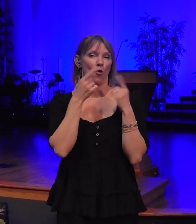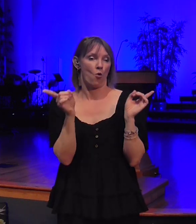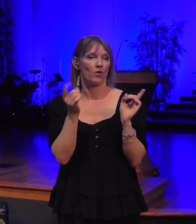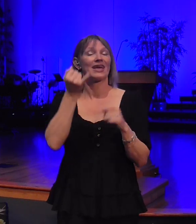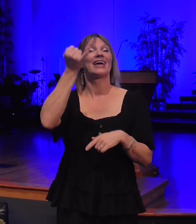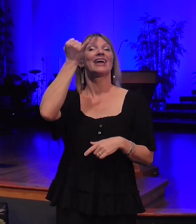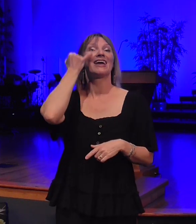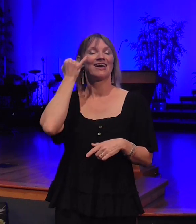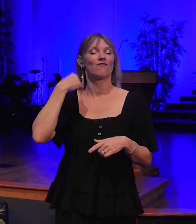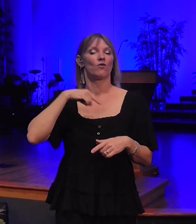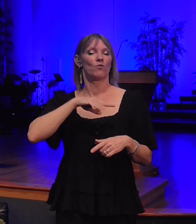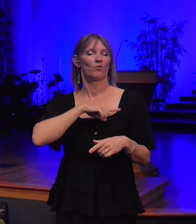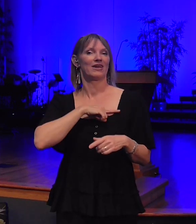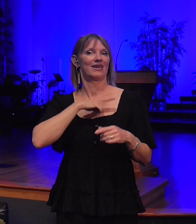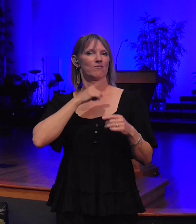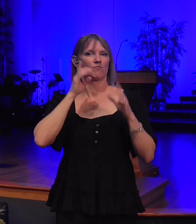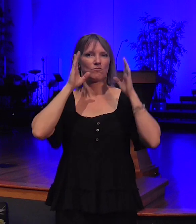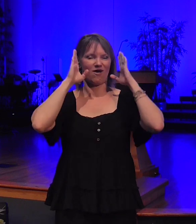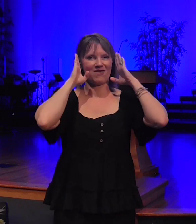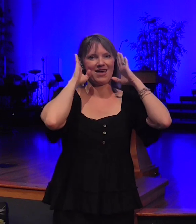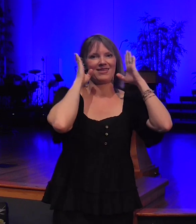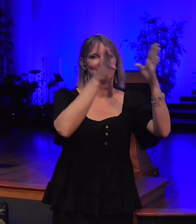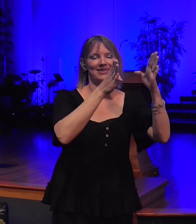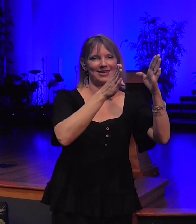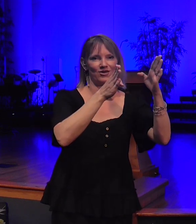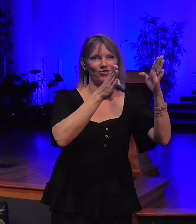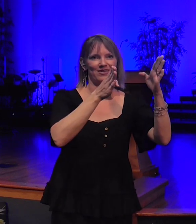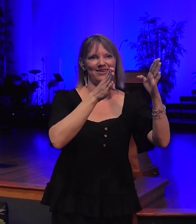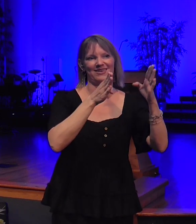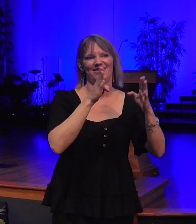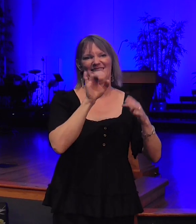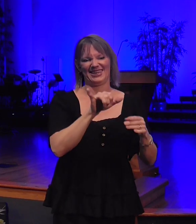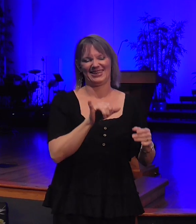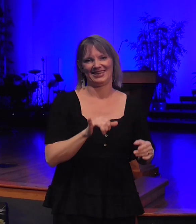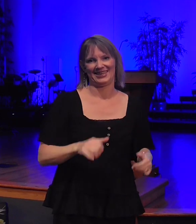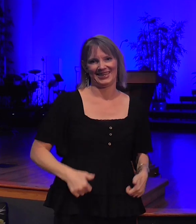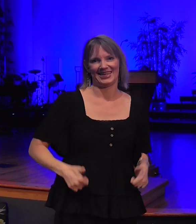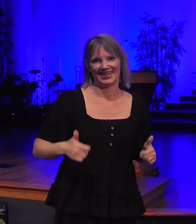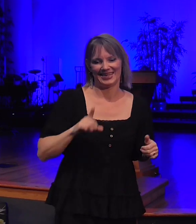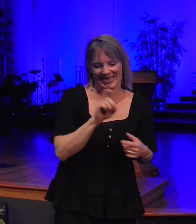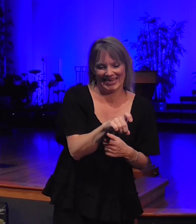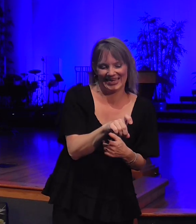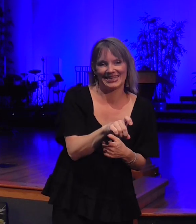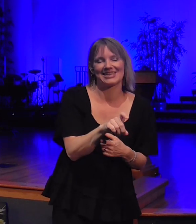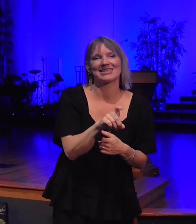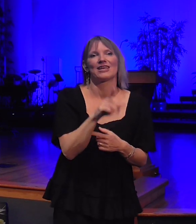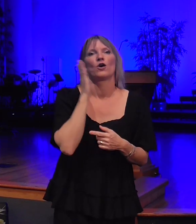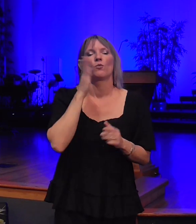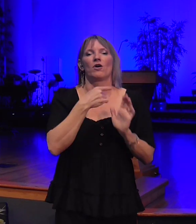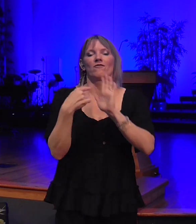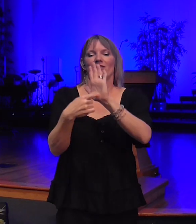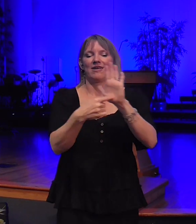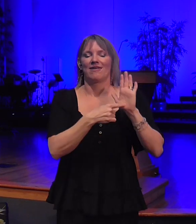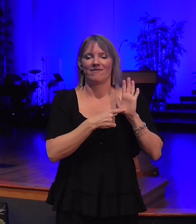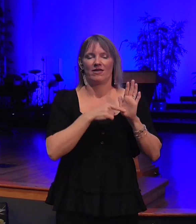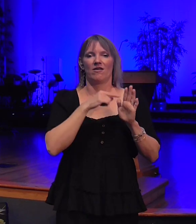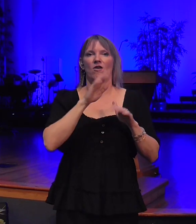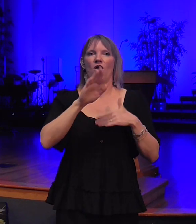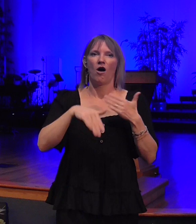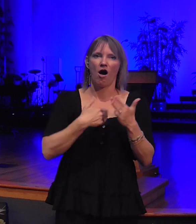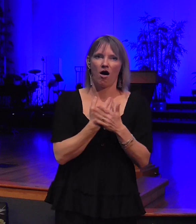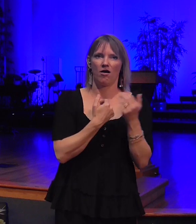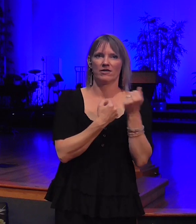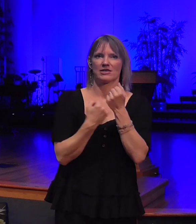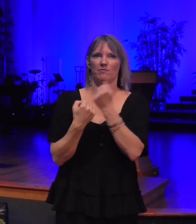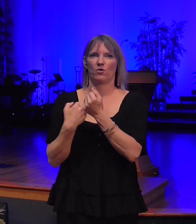reverent attention that it needs, it would reveal to us all of the support that we've